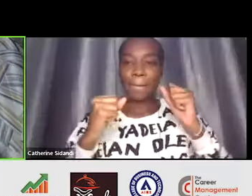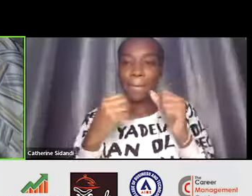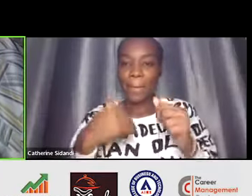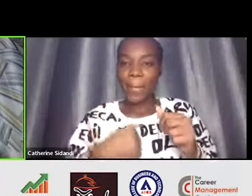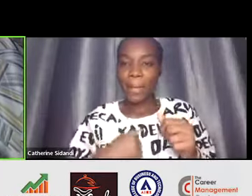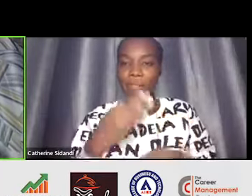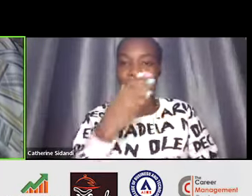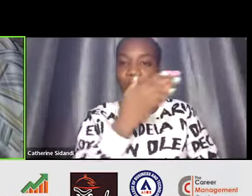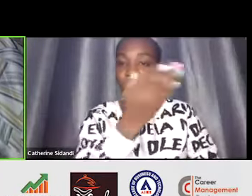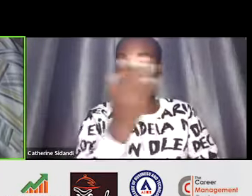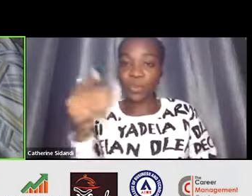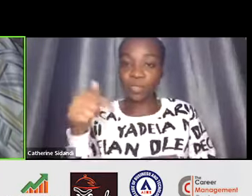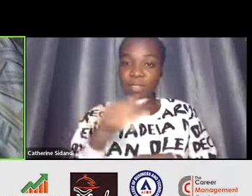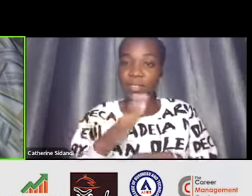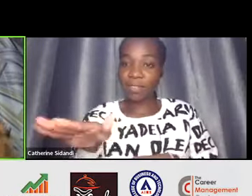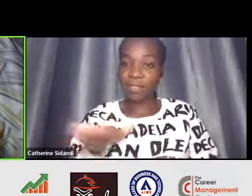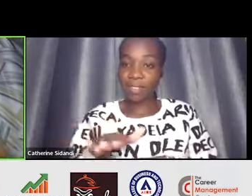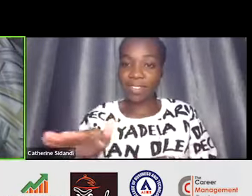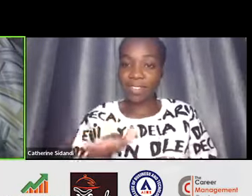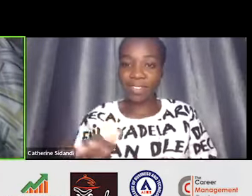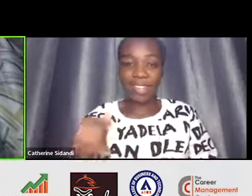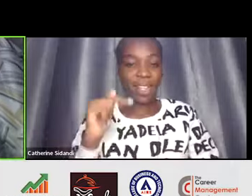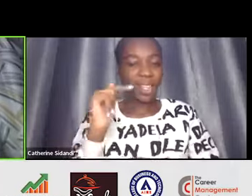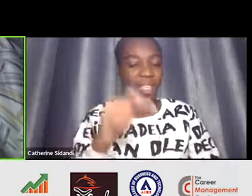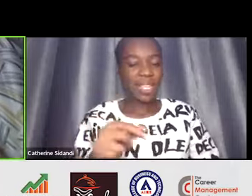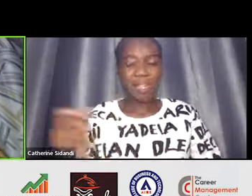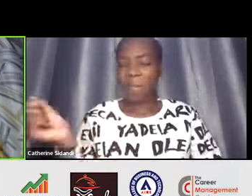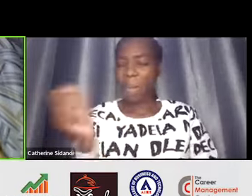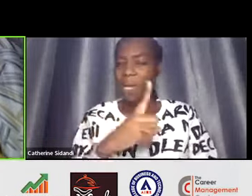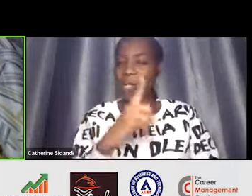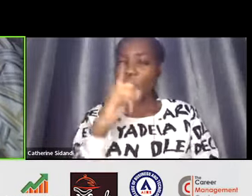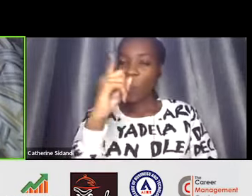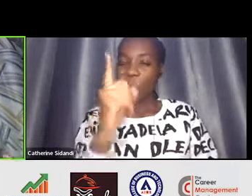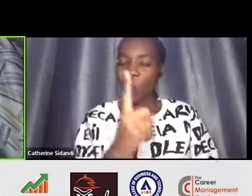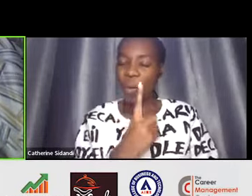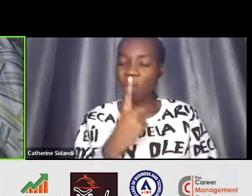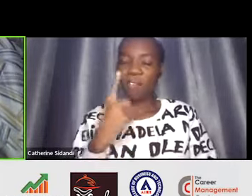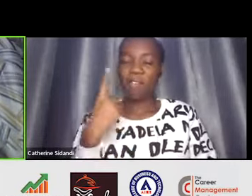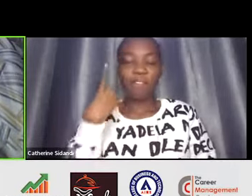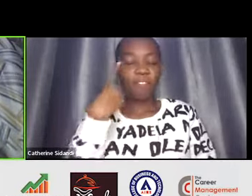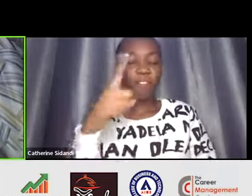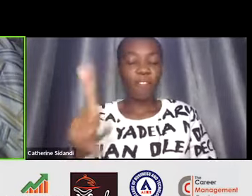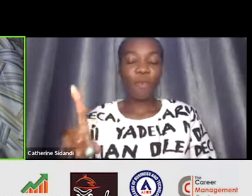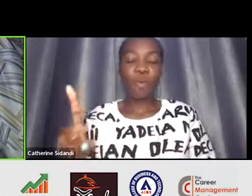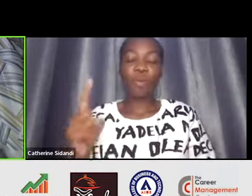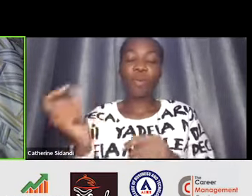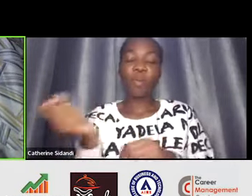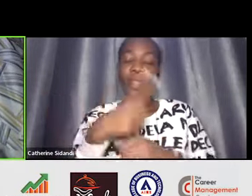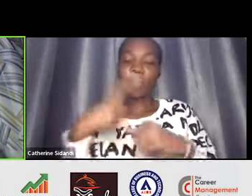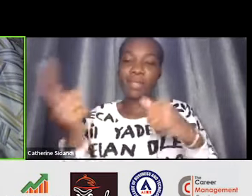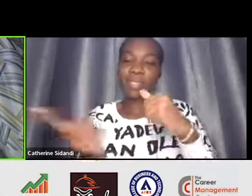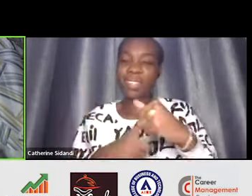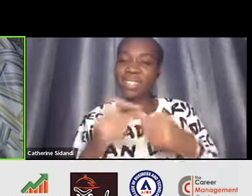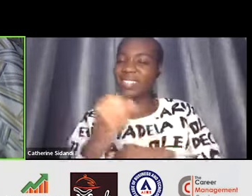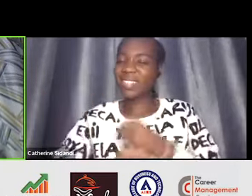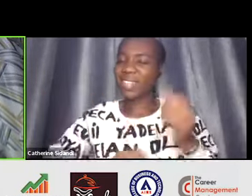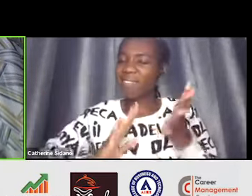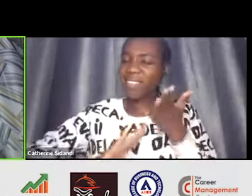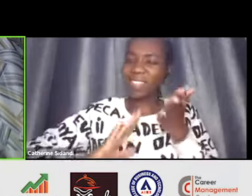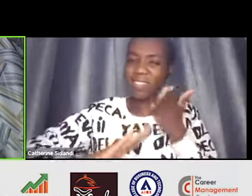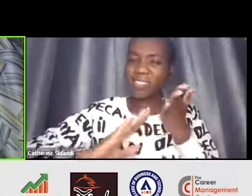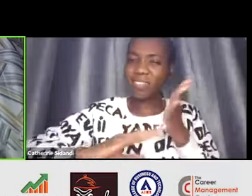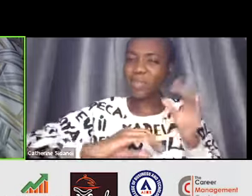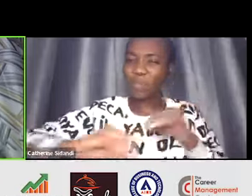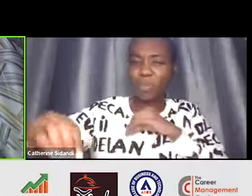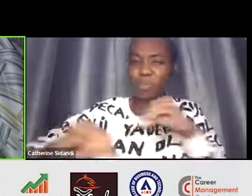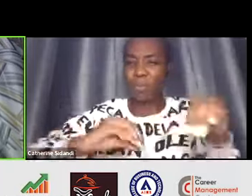evening. This is June, the first week of June. Oh my God, the year is running. Imagine